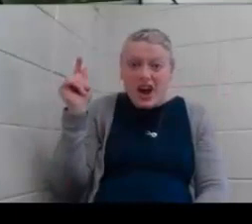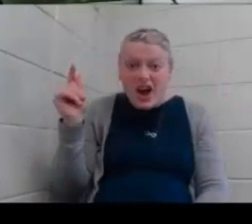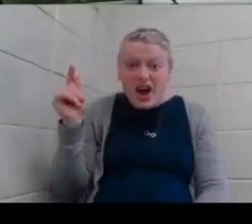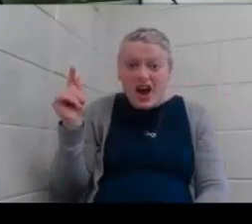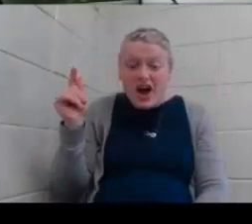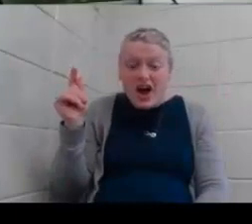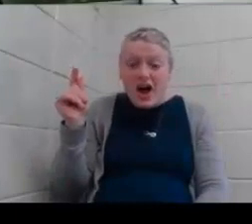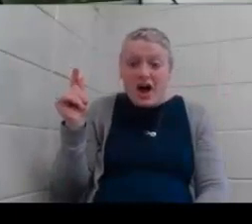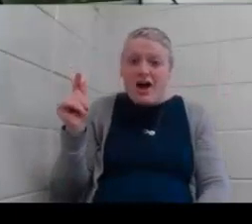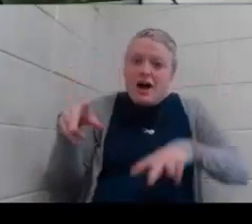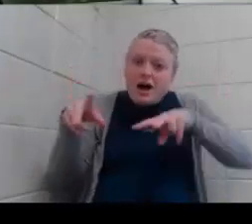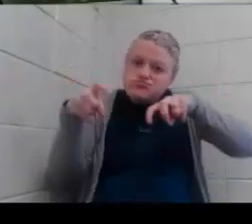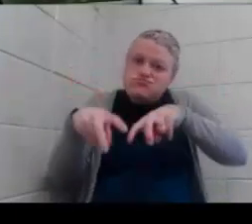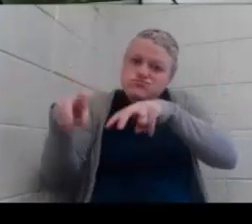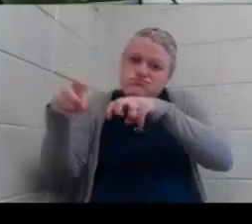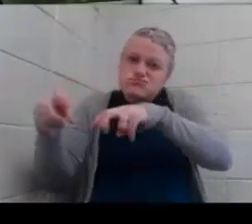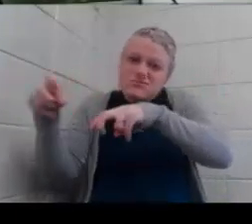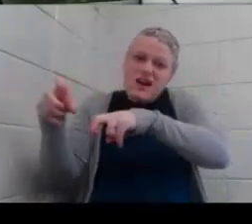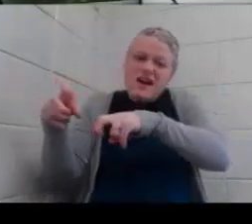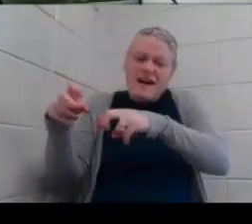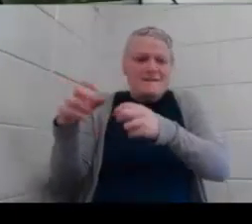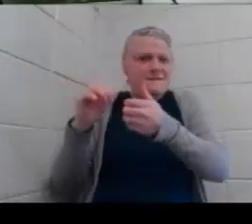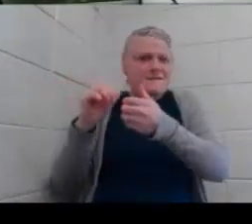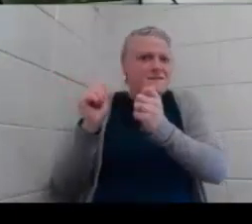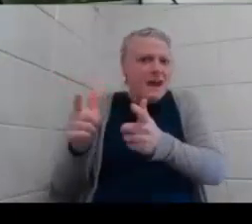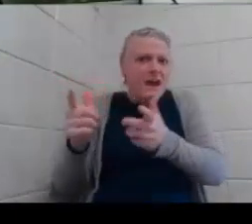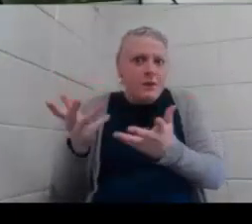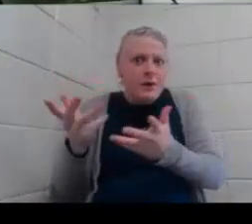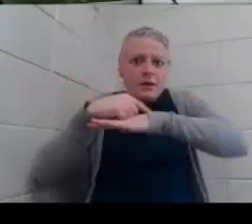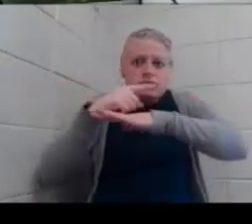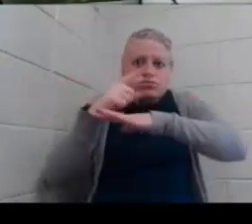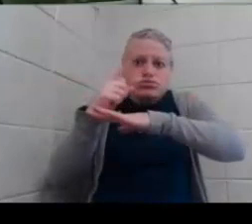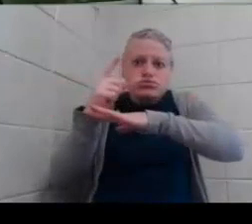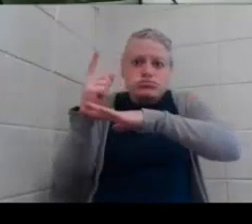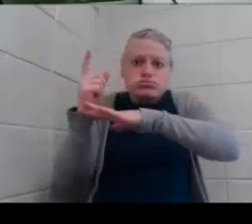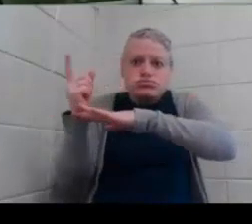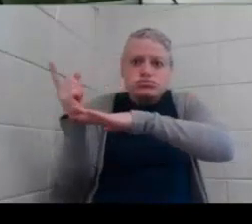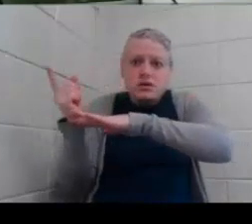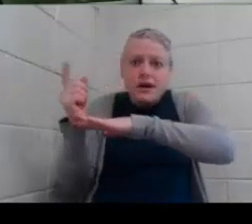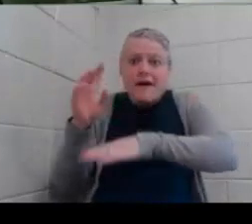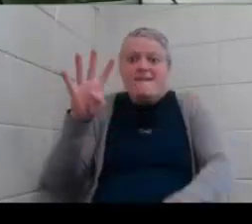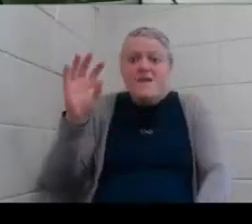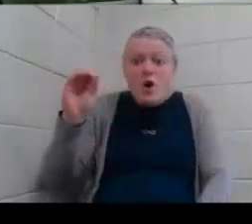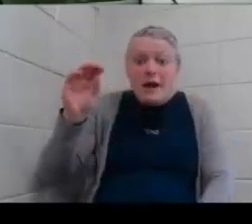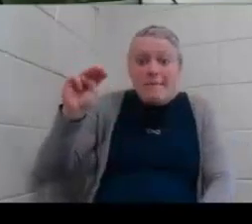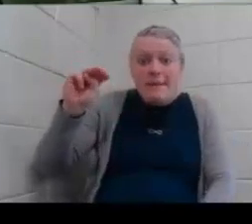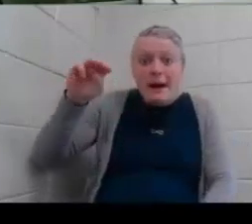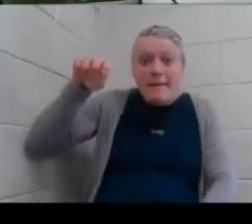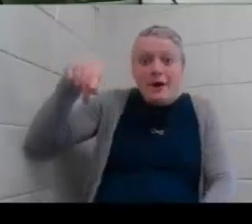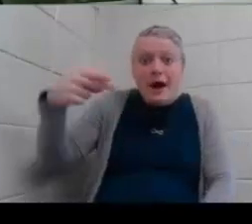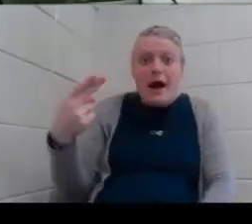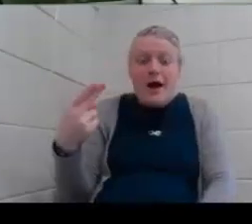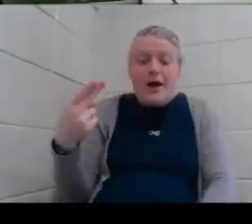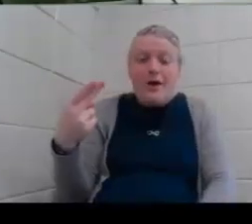And the greyhound can run really fast, up to